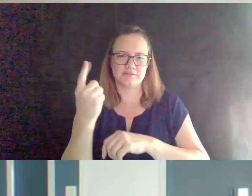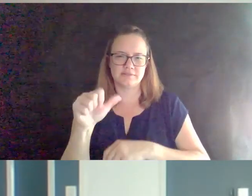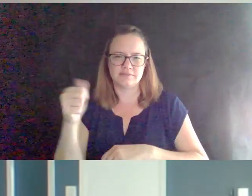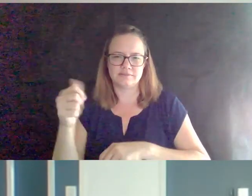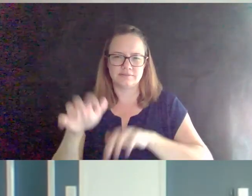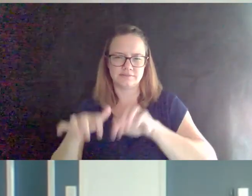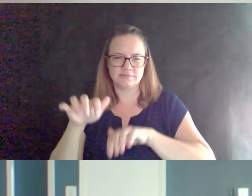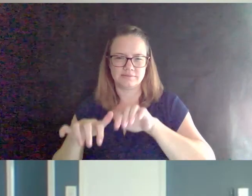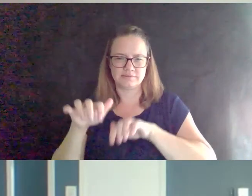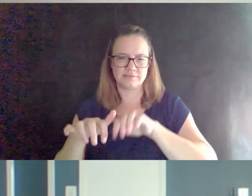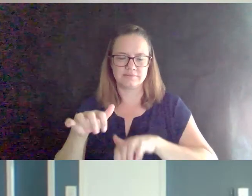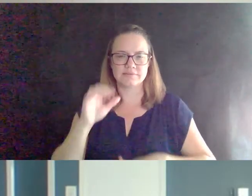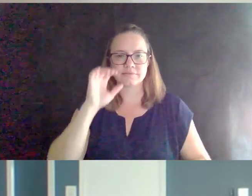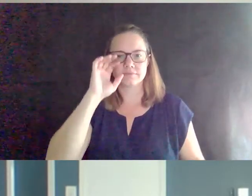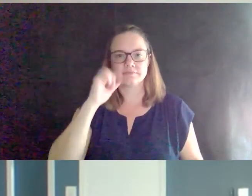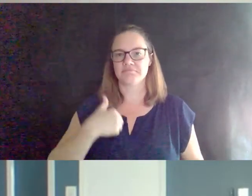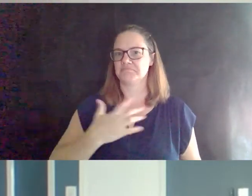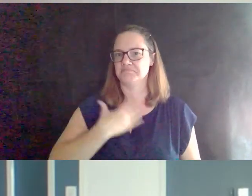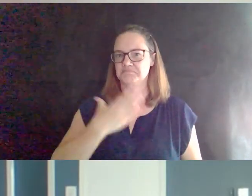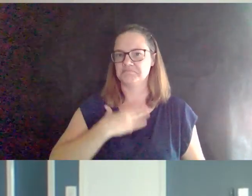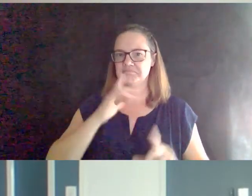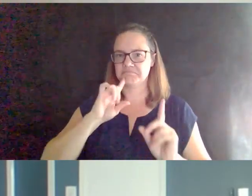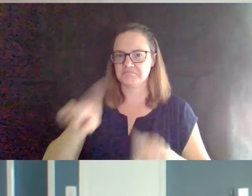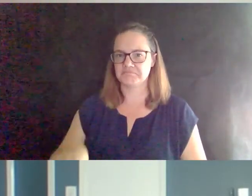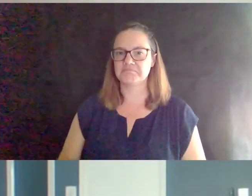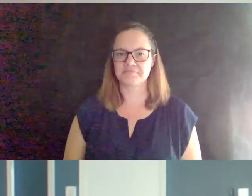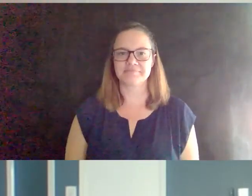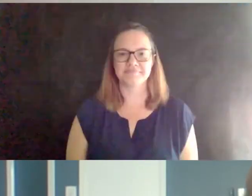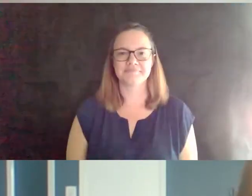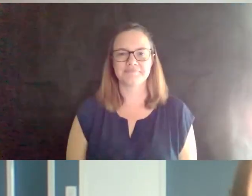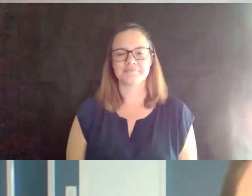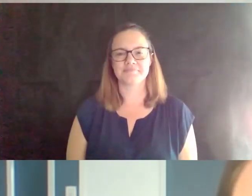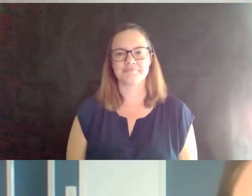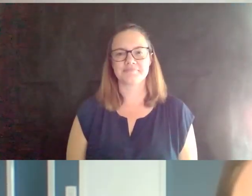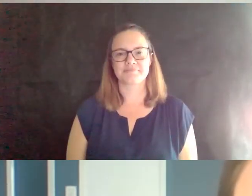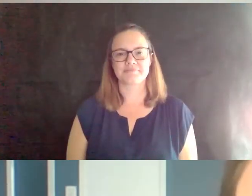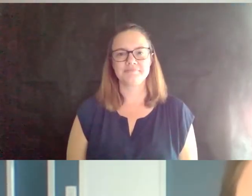that I would be happy to answer.